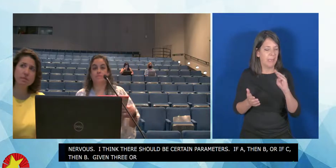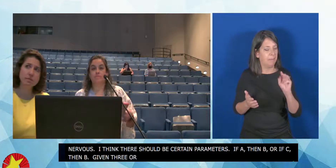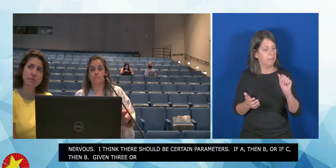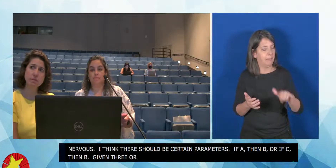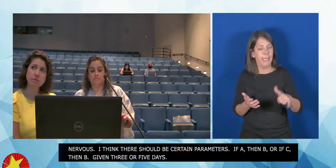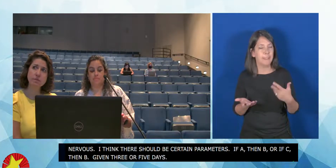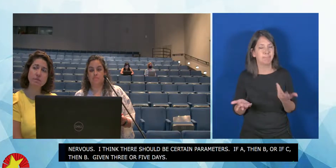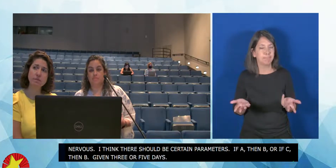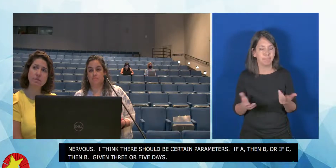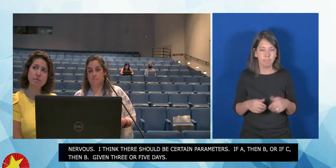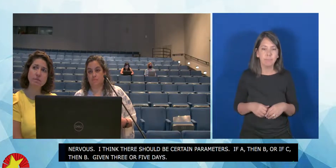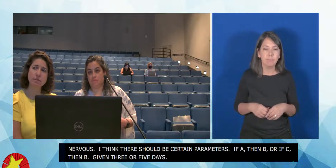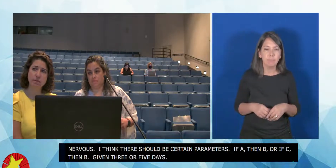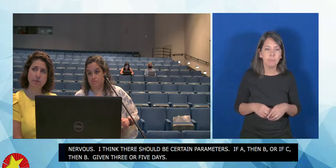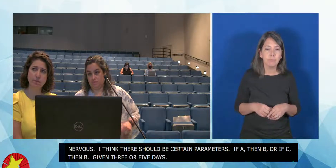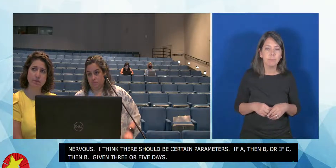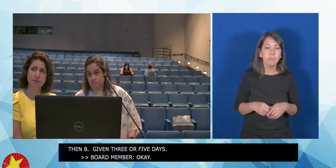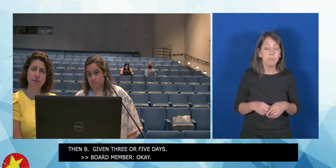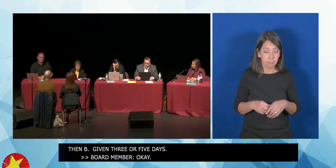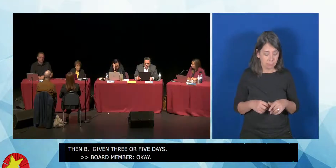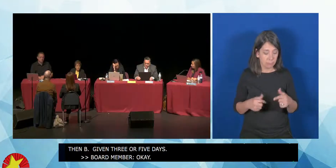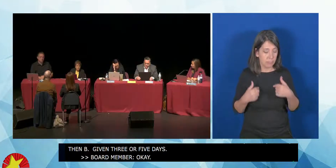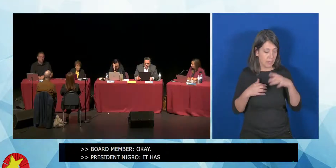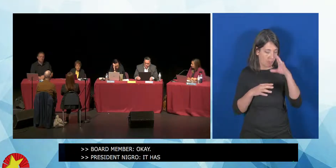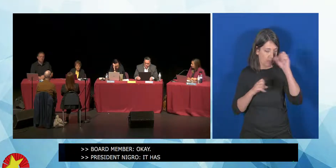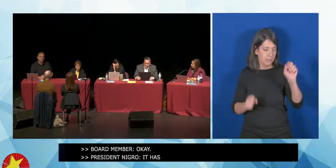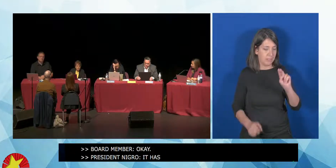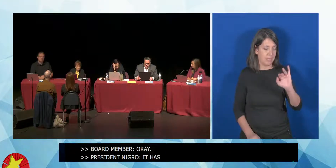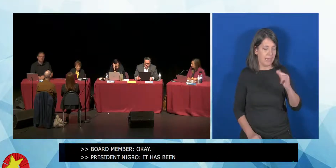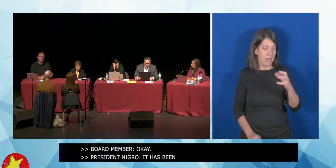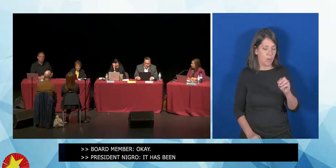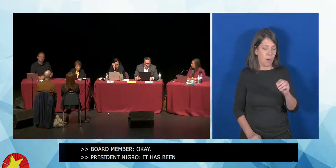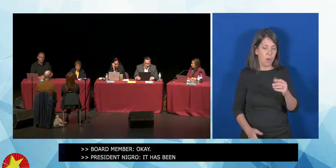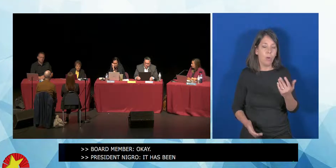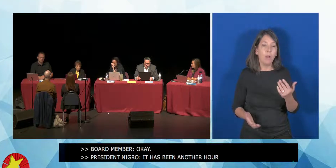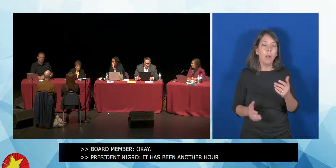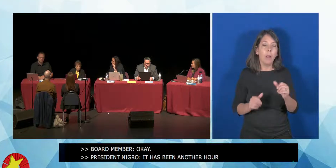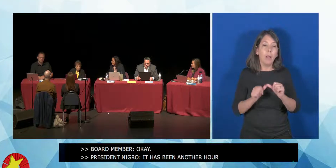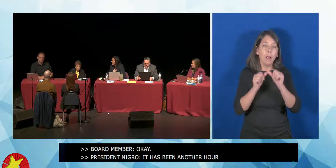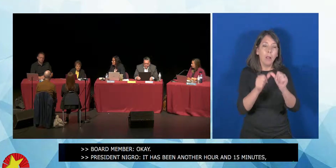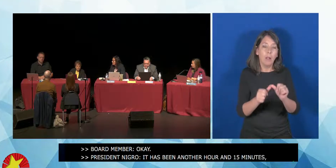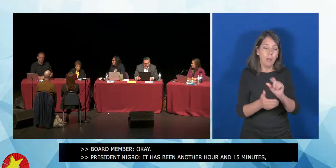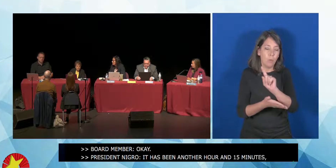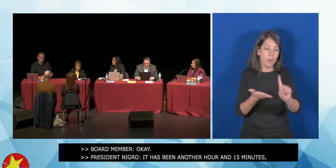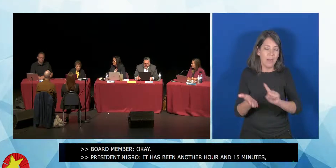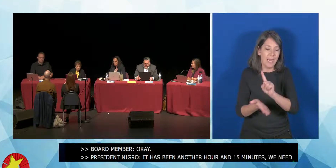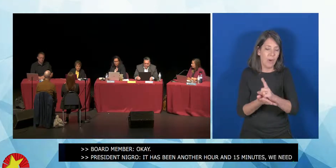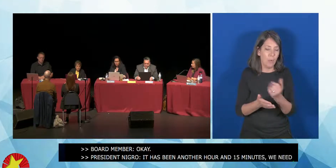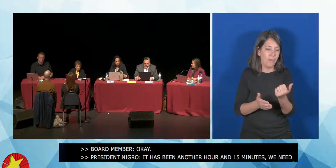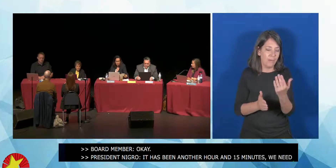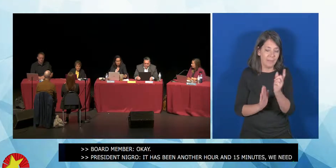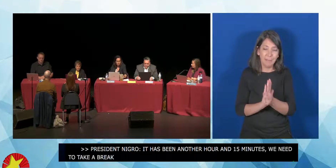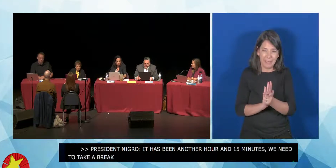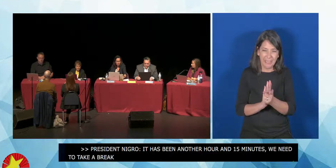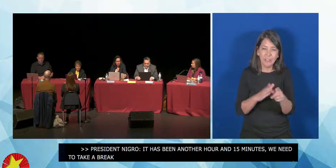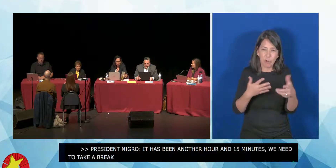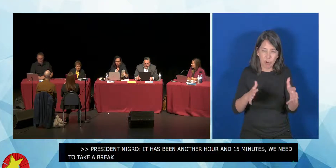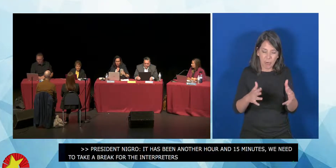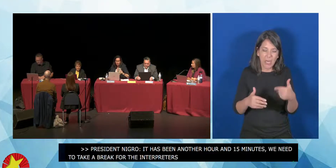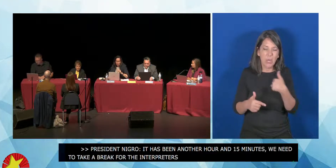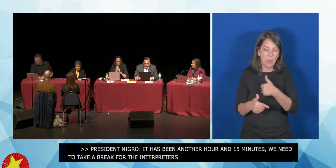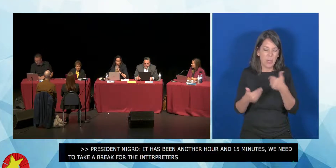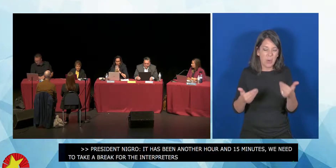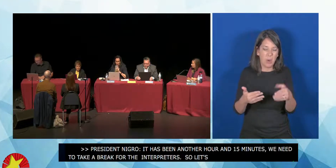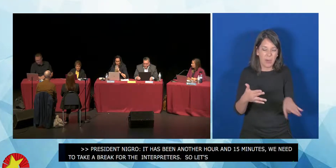Okay, it has been another hour and 15 minutes, so we do need to take a break for the interpreters. So let's hold that thought and come back